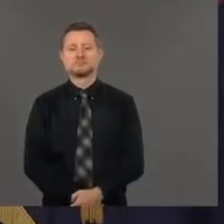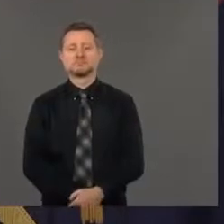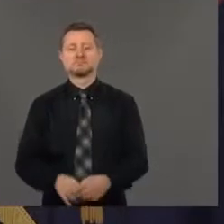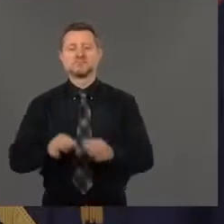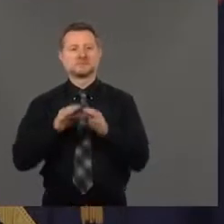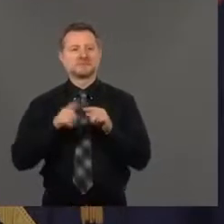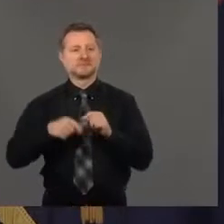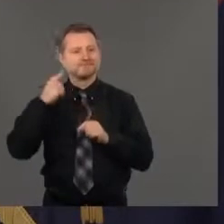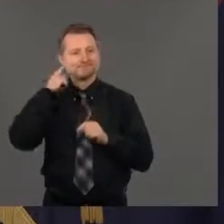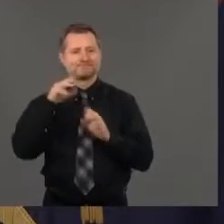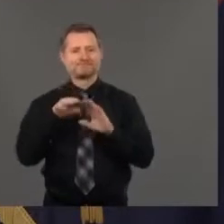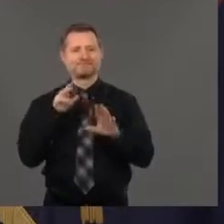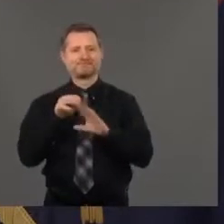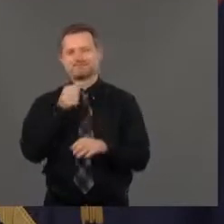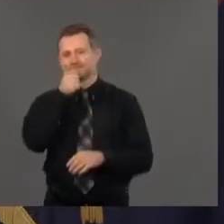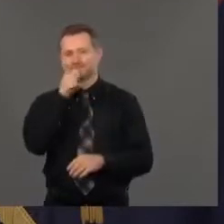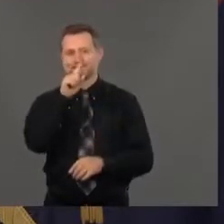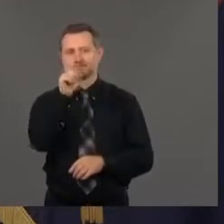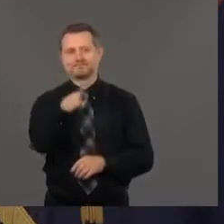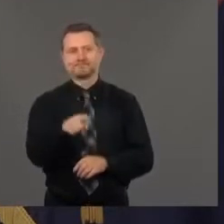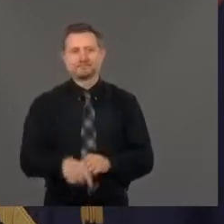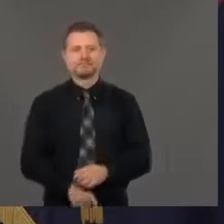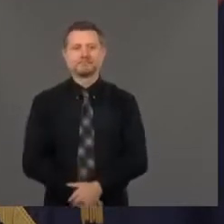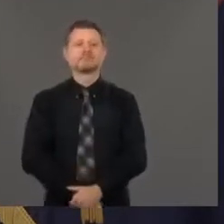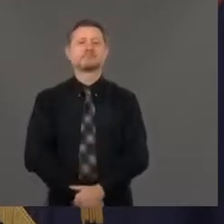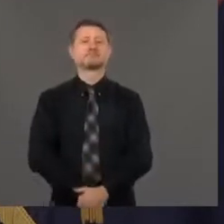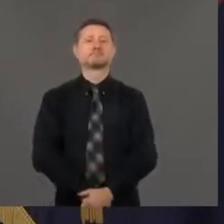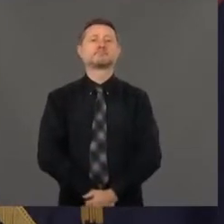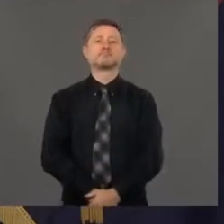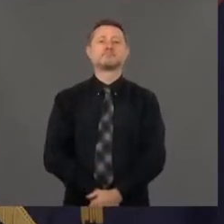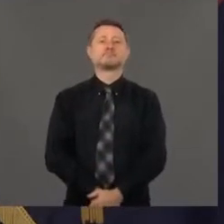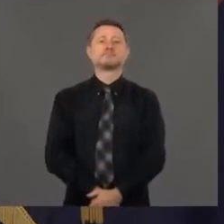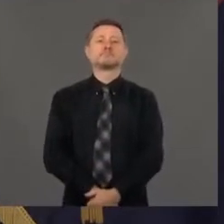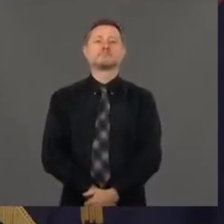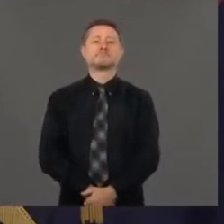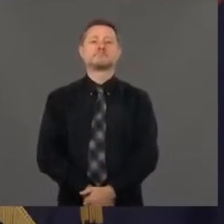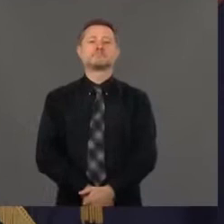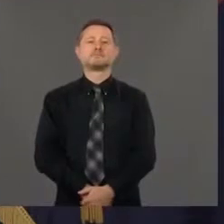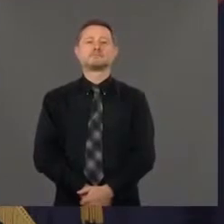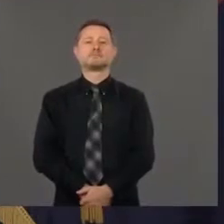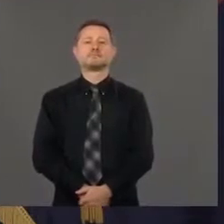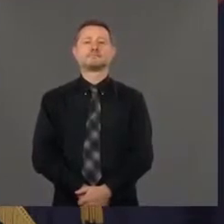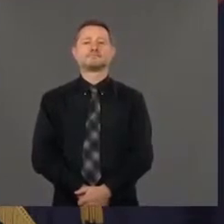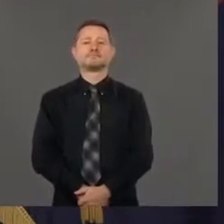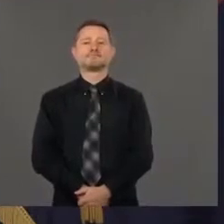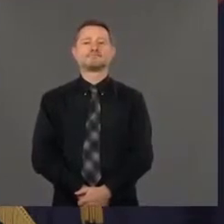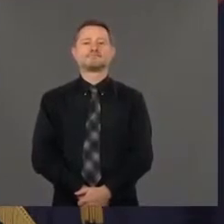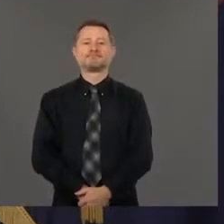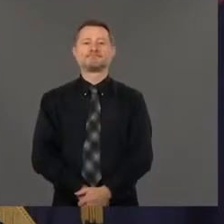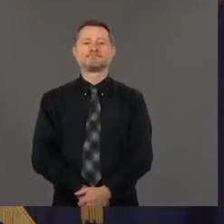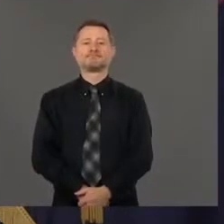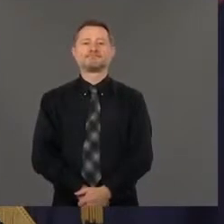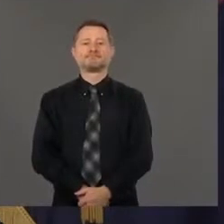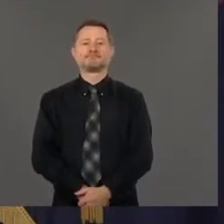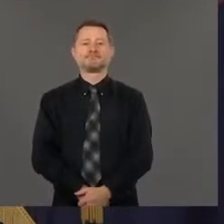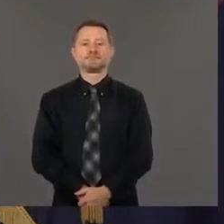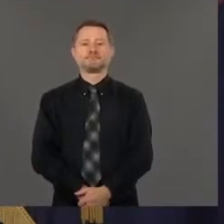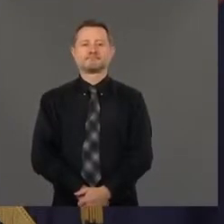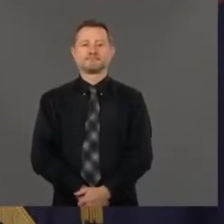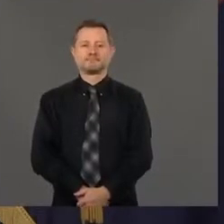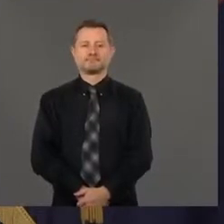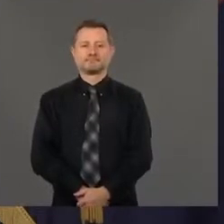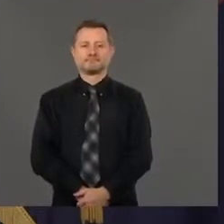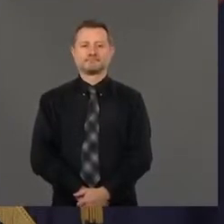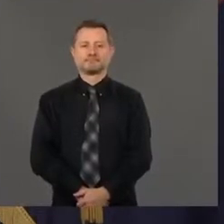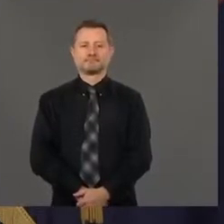somewhere around 1% right now, if you're below it, but up to somewhere around 4% at the time you're making the decision,